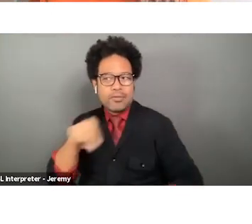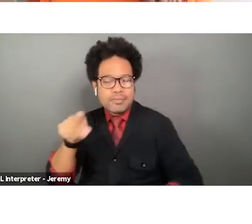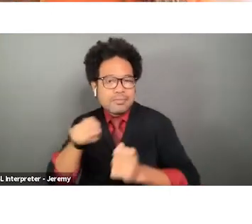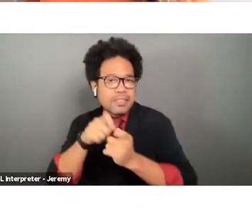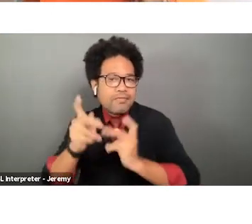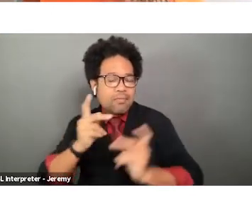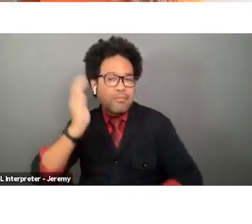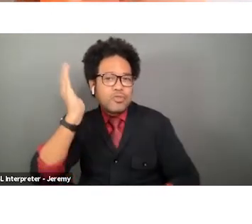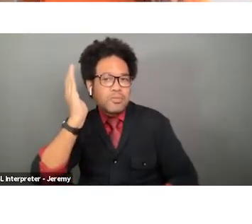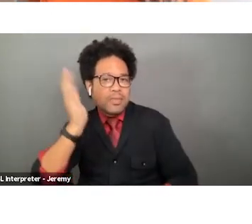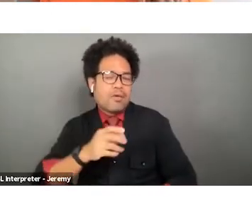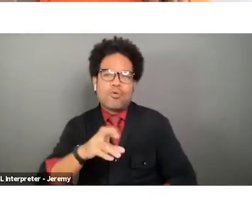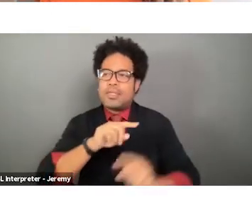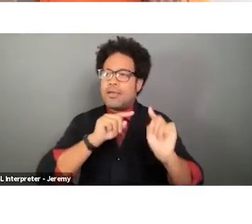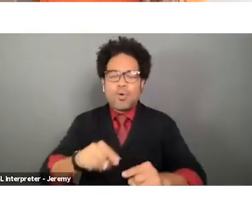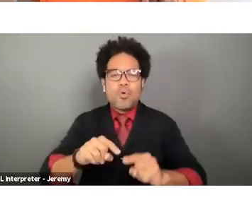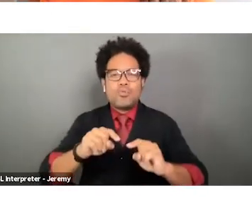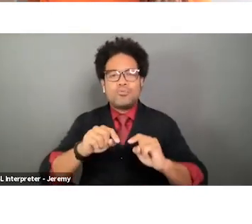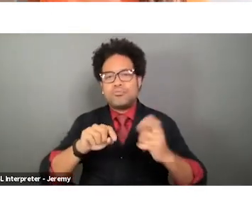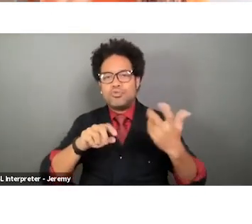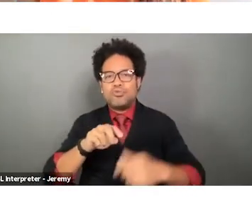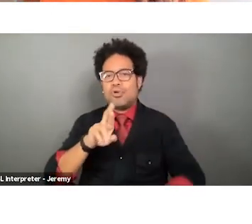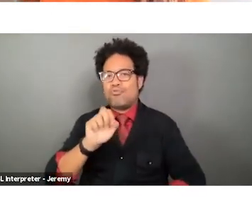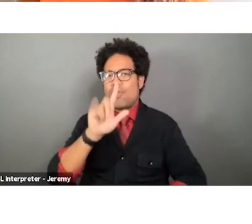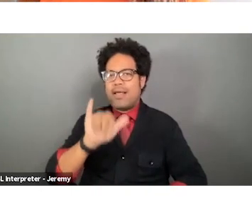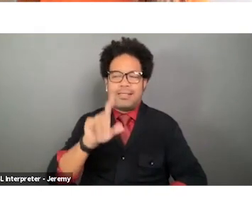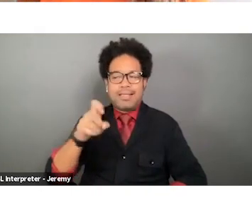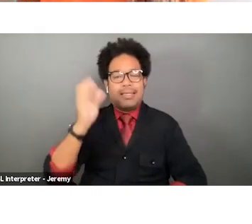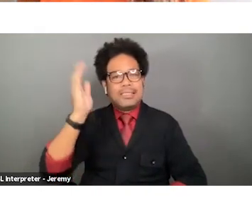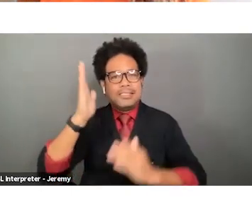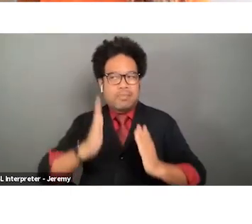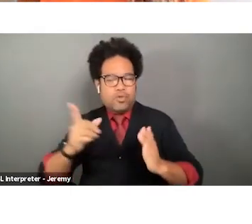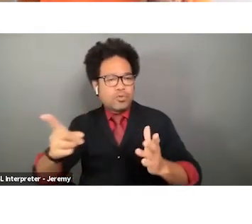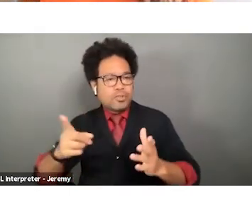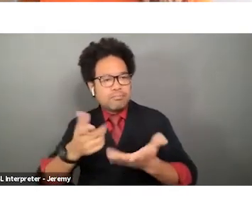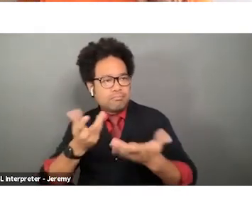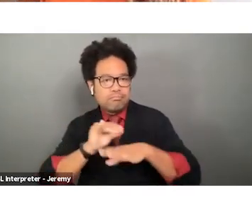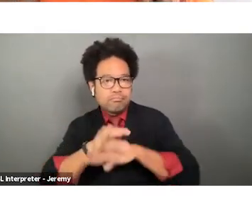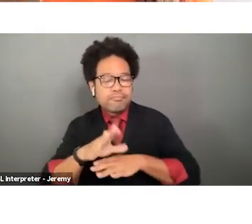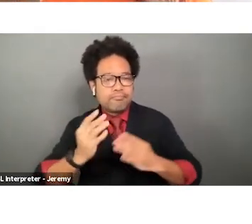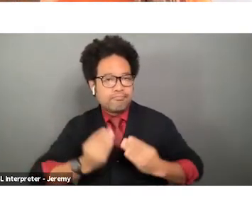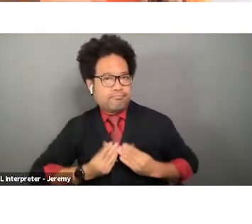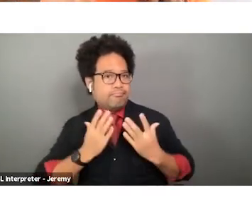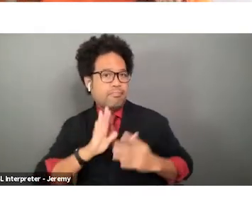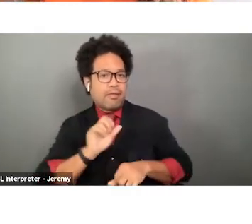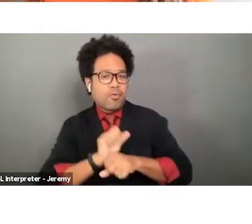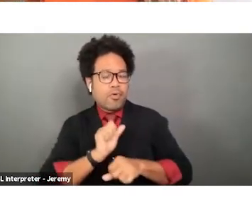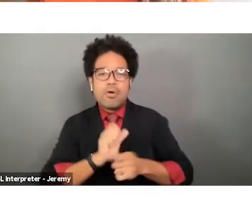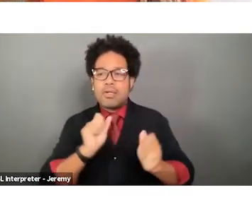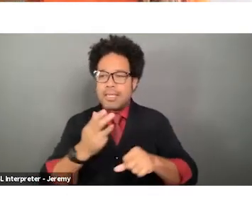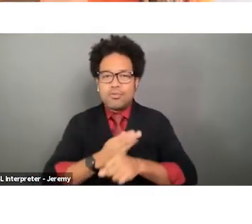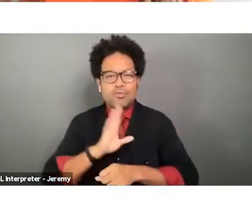these rallies and they need a speaker, they need someone to center the work. These are the visionaries. These are the people who can use their words and use